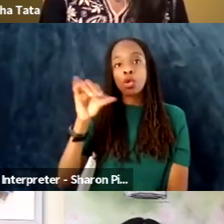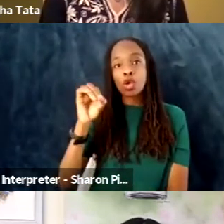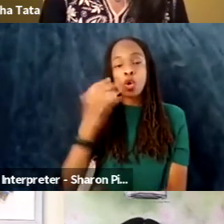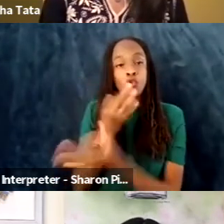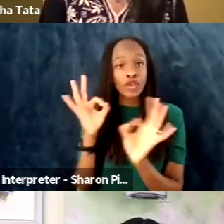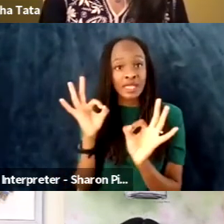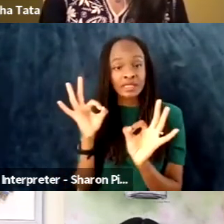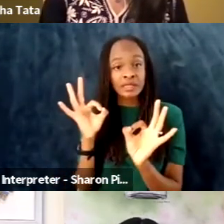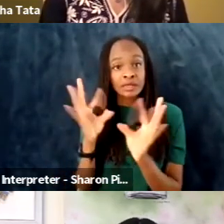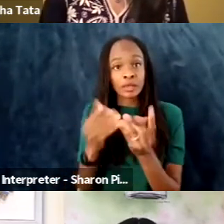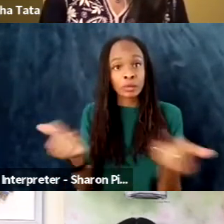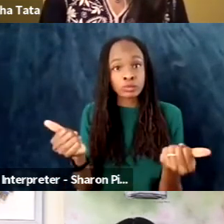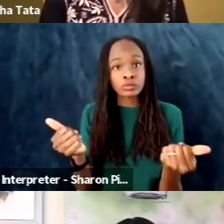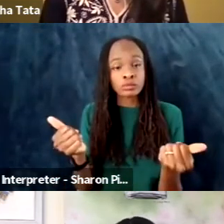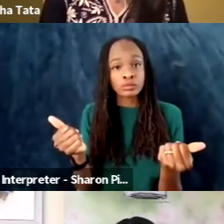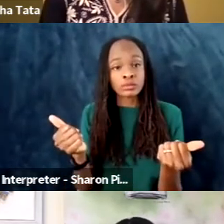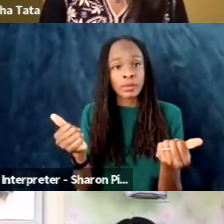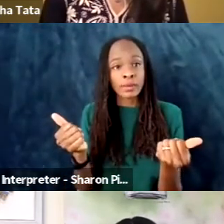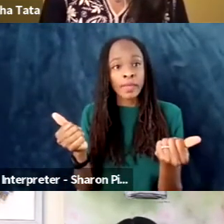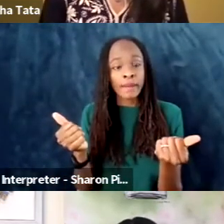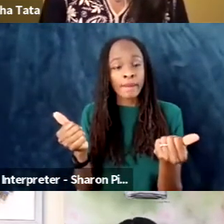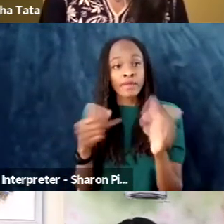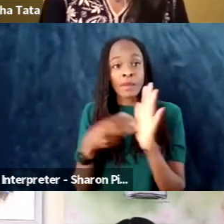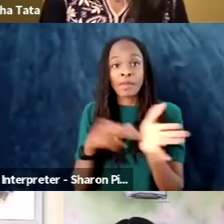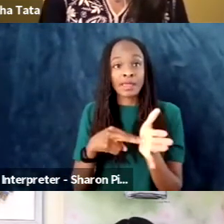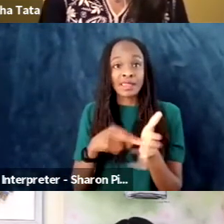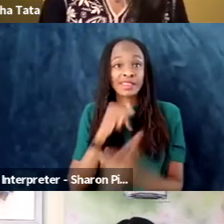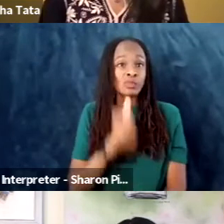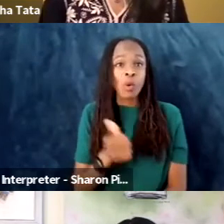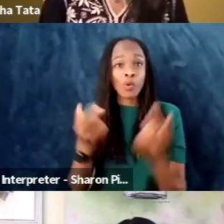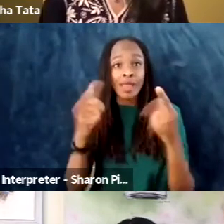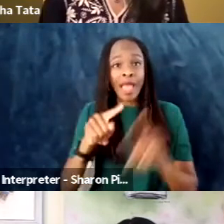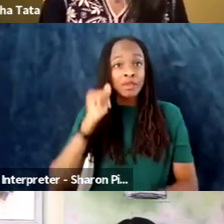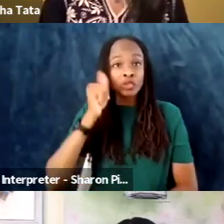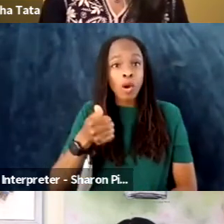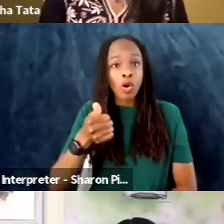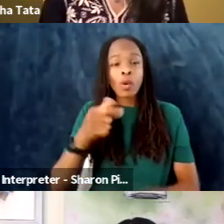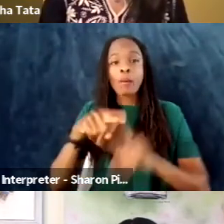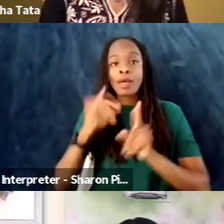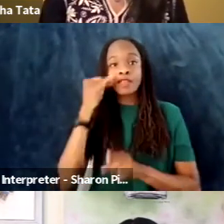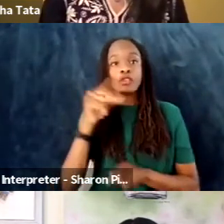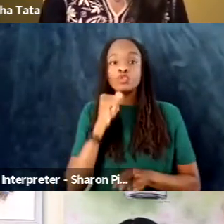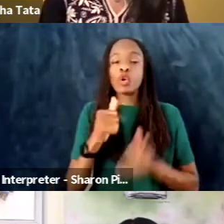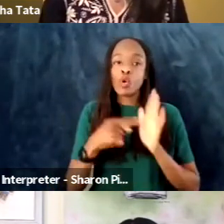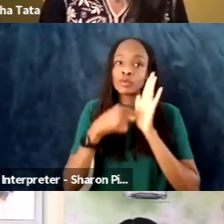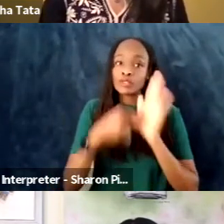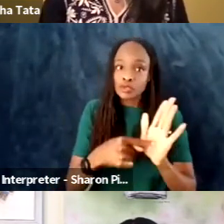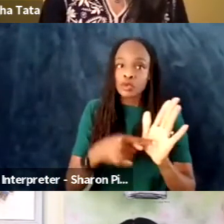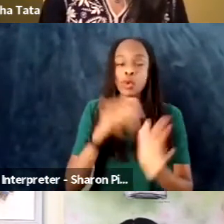it gave you courage that it won't happen tomorrow. But if you don't demonstrate, it will never